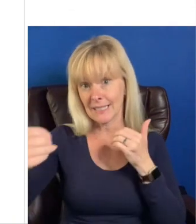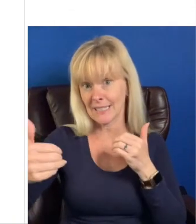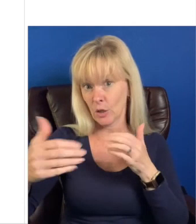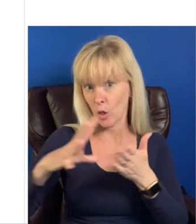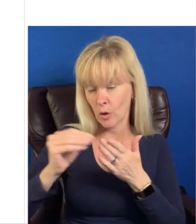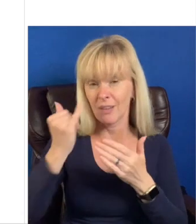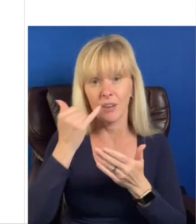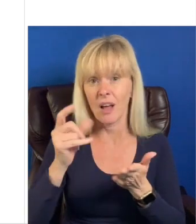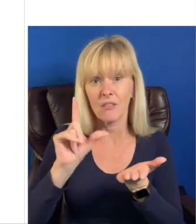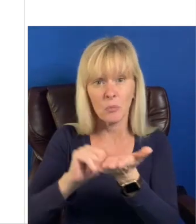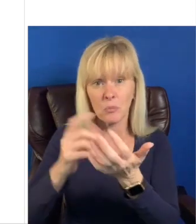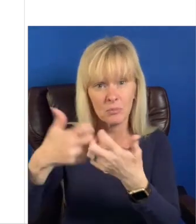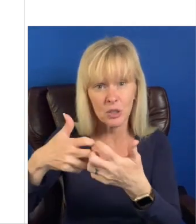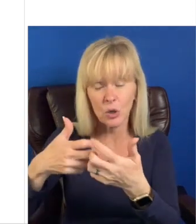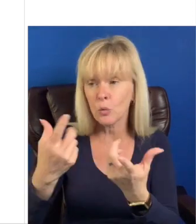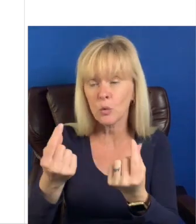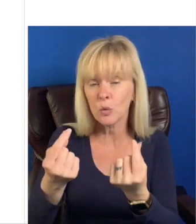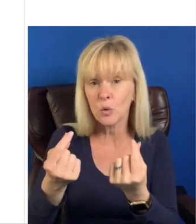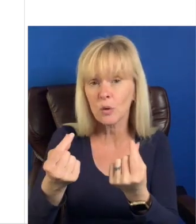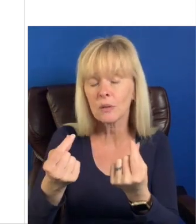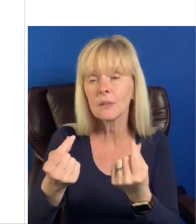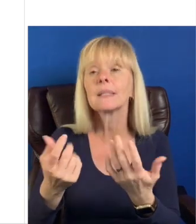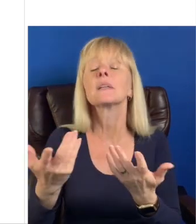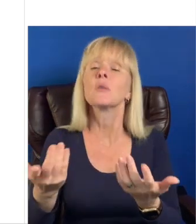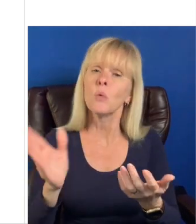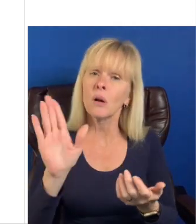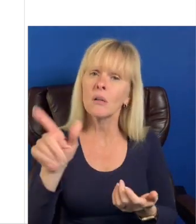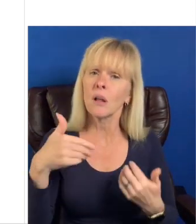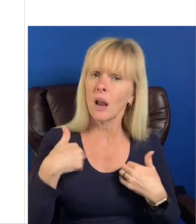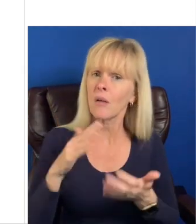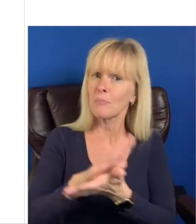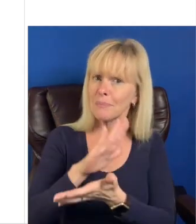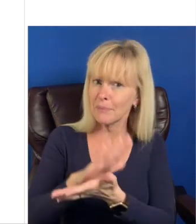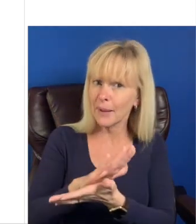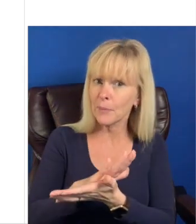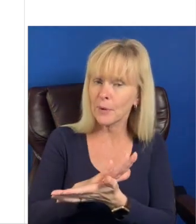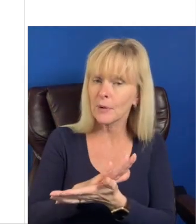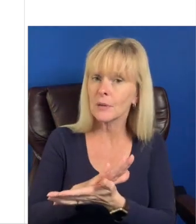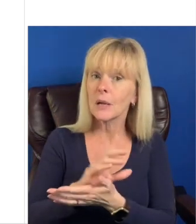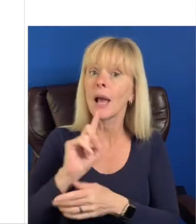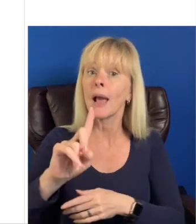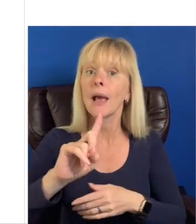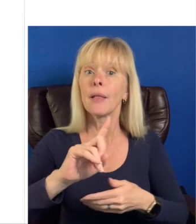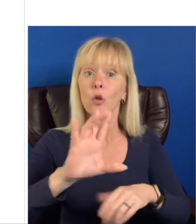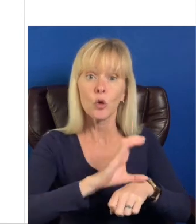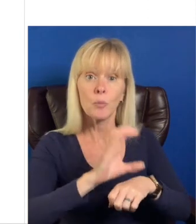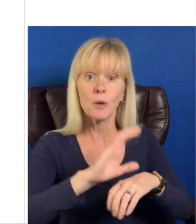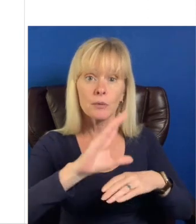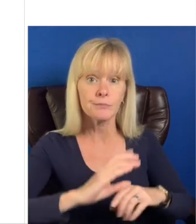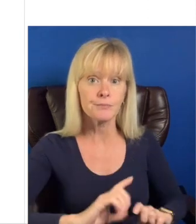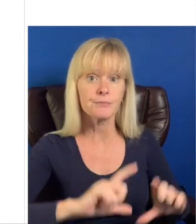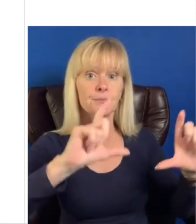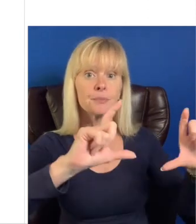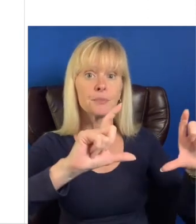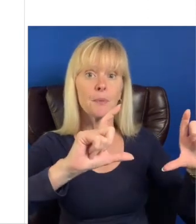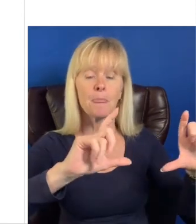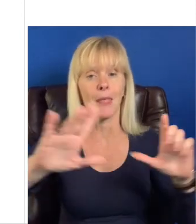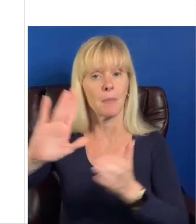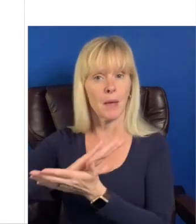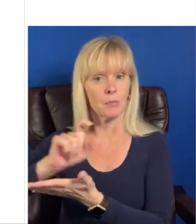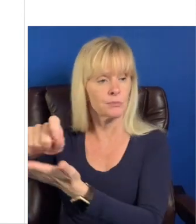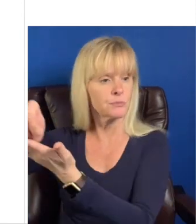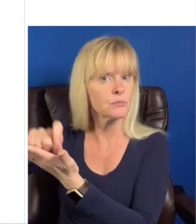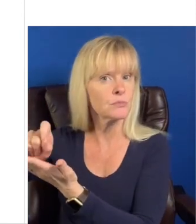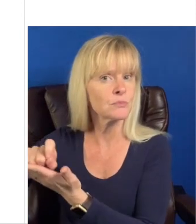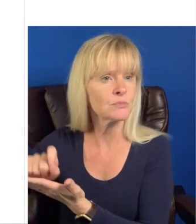have a printer, what we suggest is taking a piece of paper, having this, they can see it on their laptop, and then from there they can write